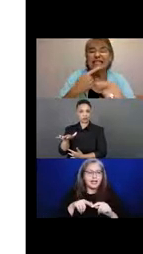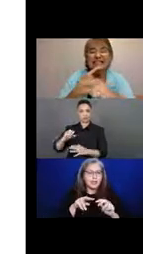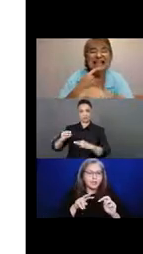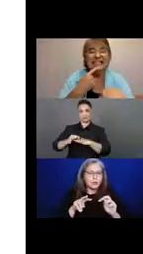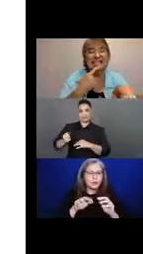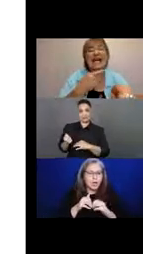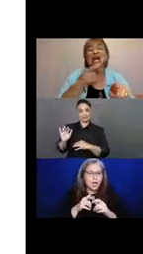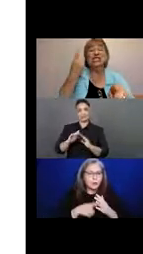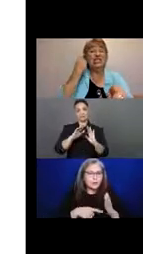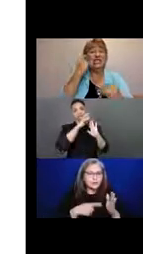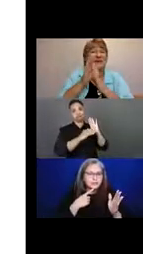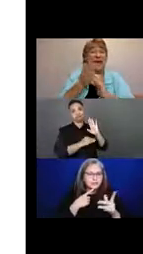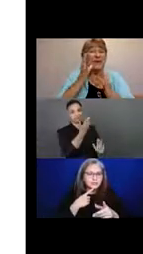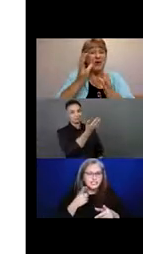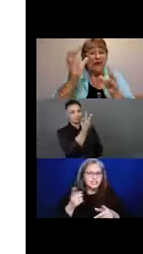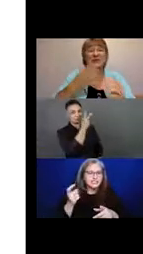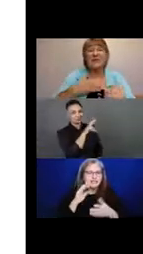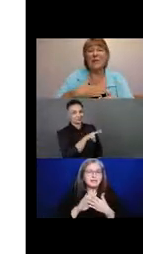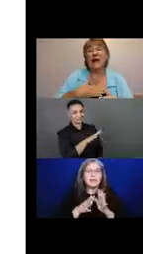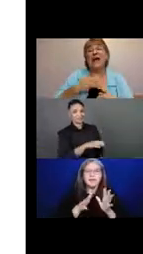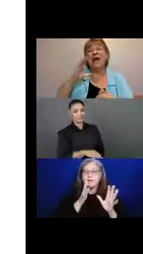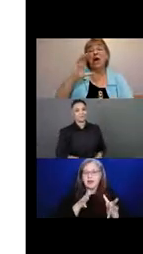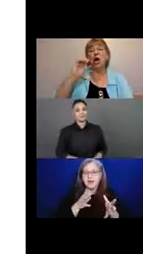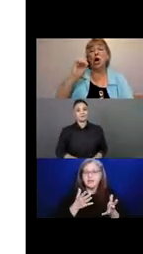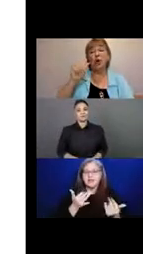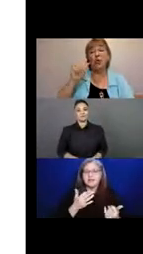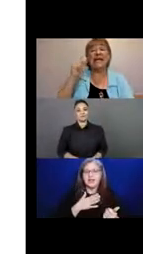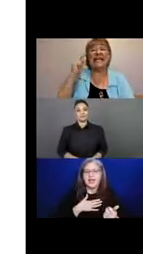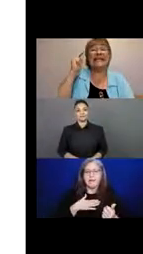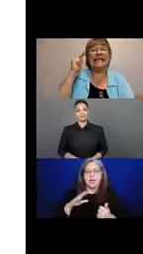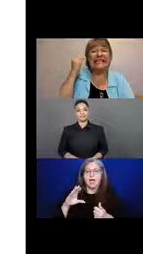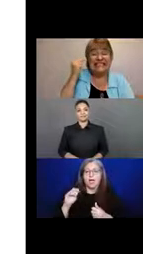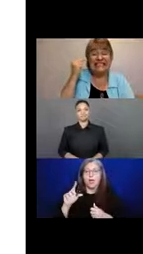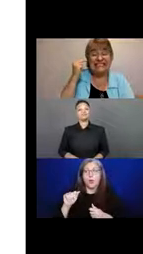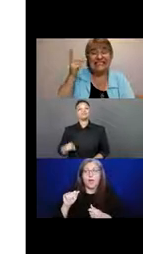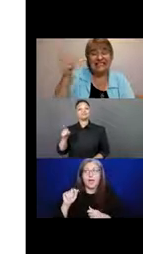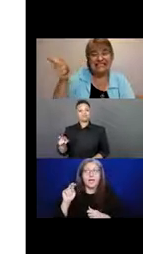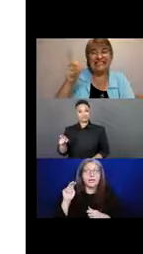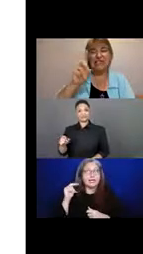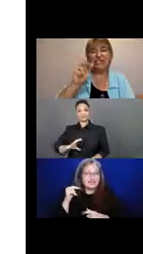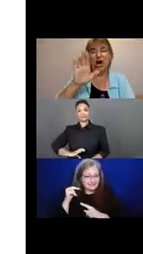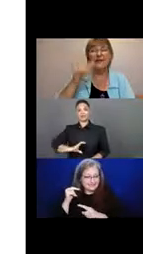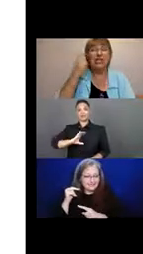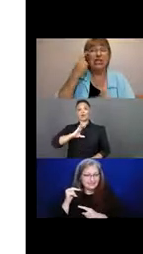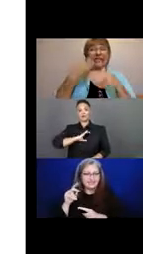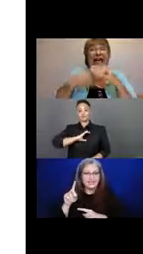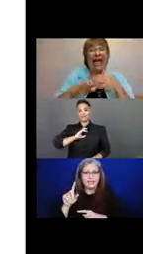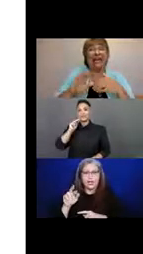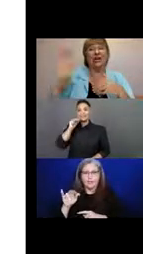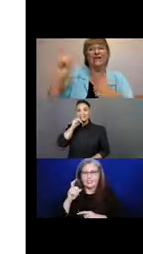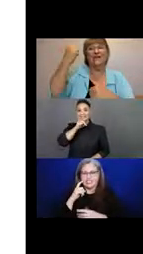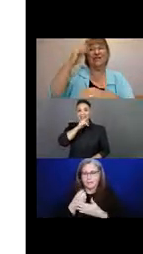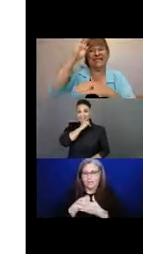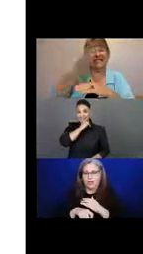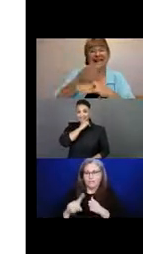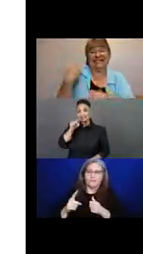all that it says. She just became a grandma, so my CODA niece, Darby, just had